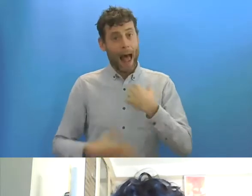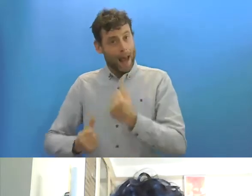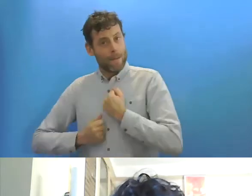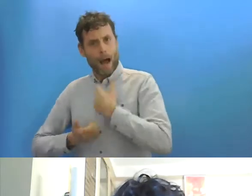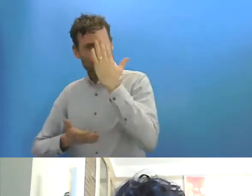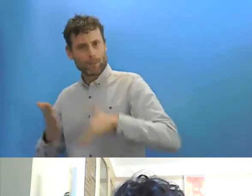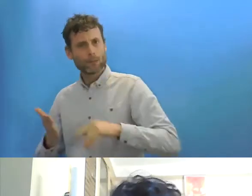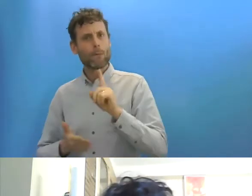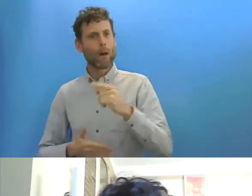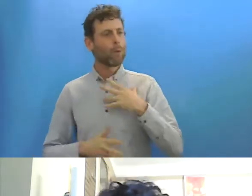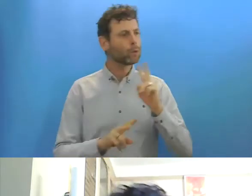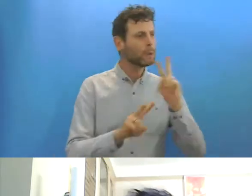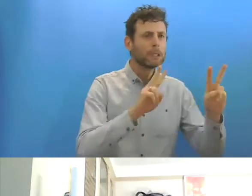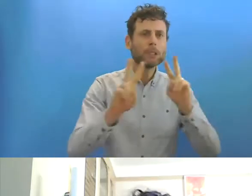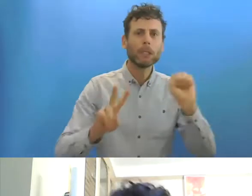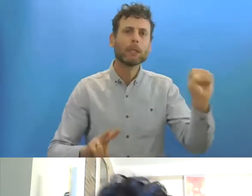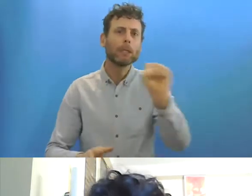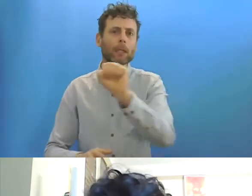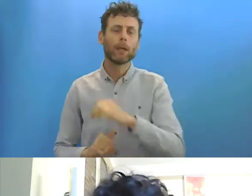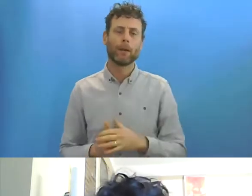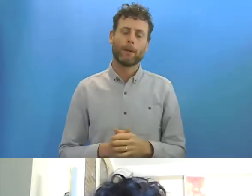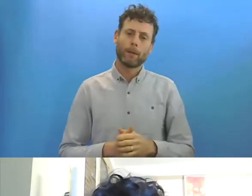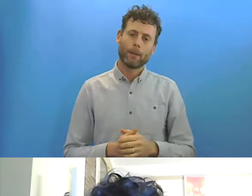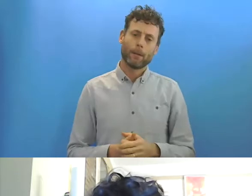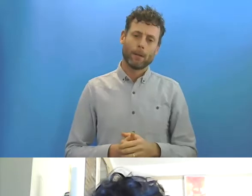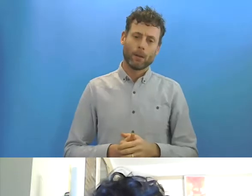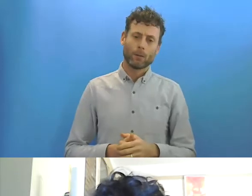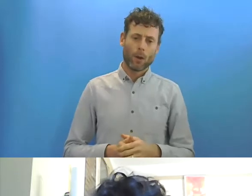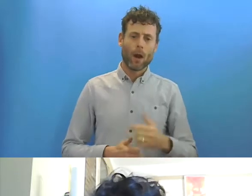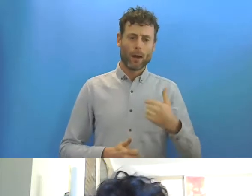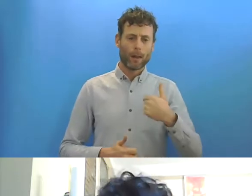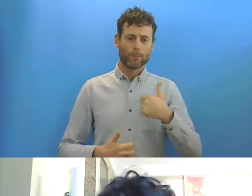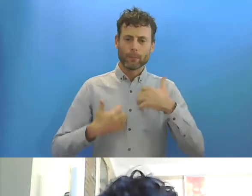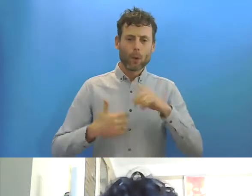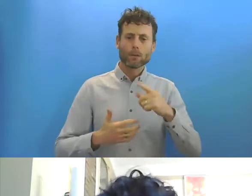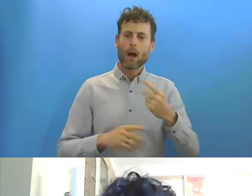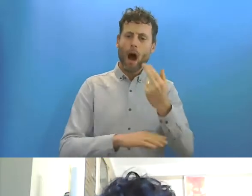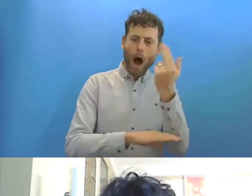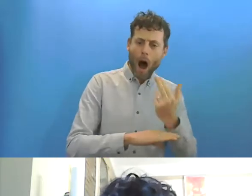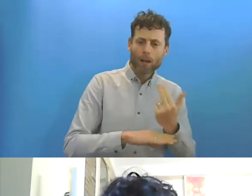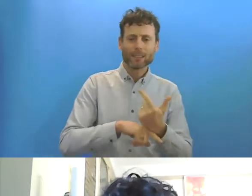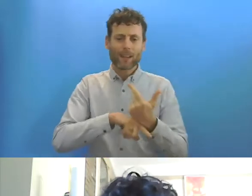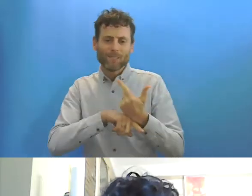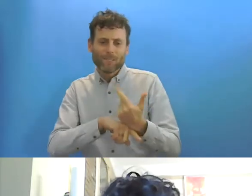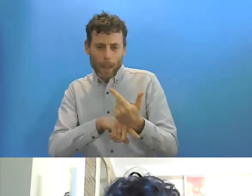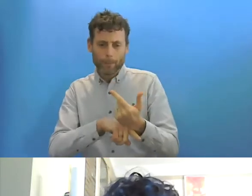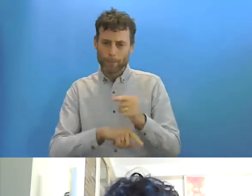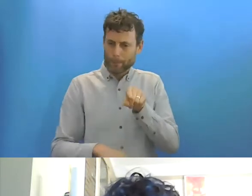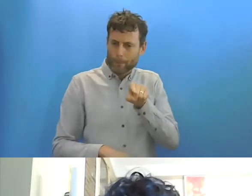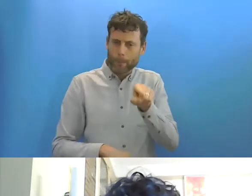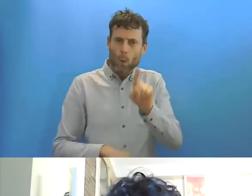really welcomed me developing this firsthand experience into a wider community building goal. So